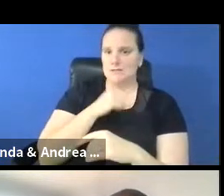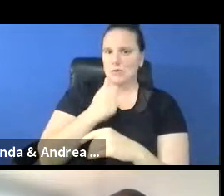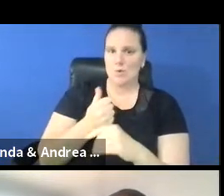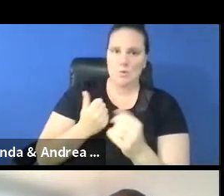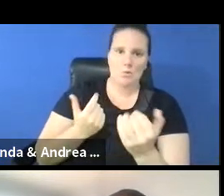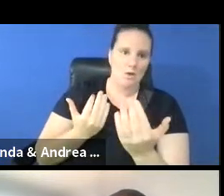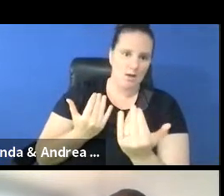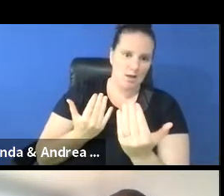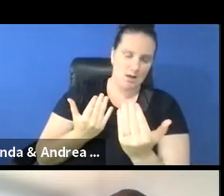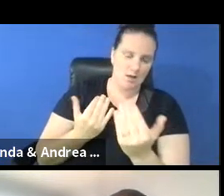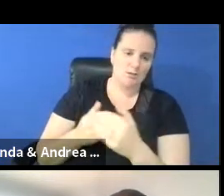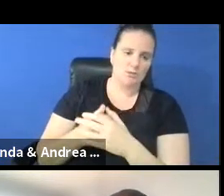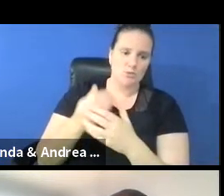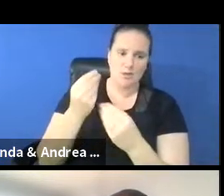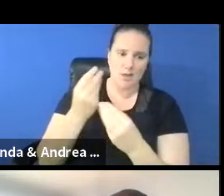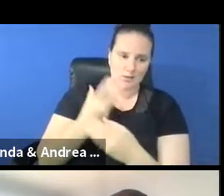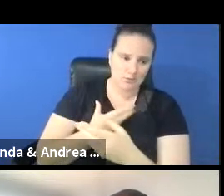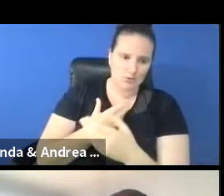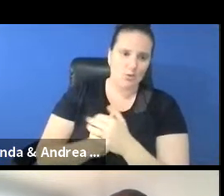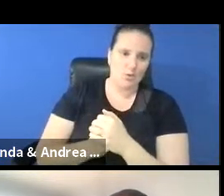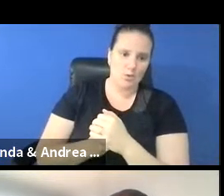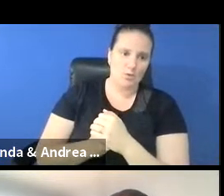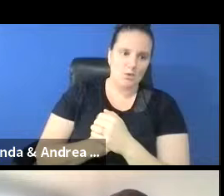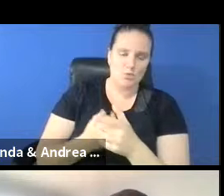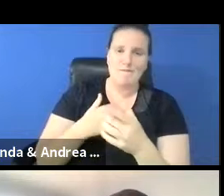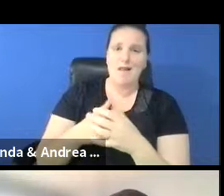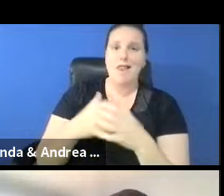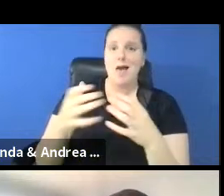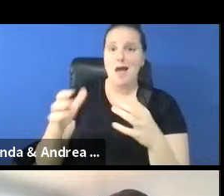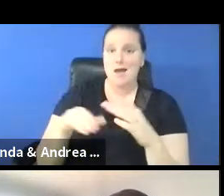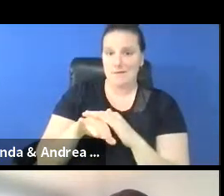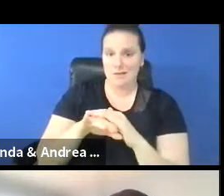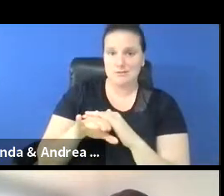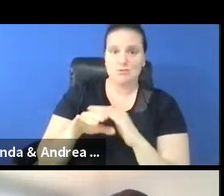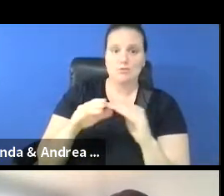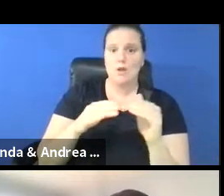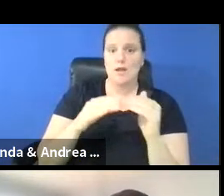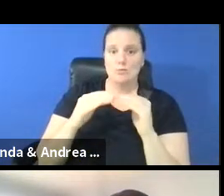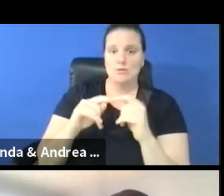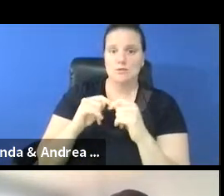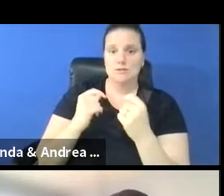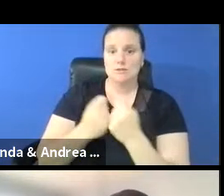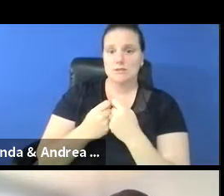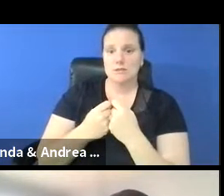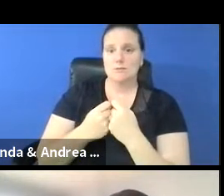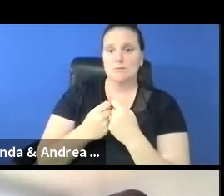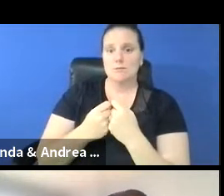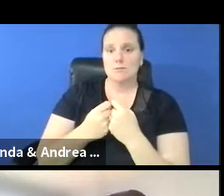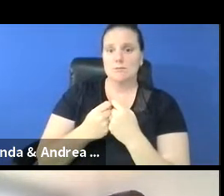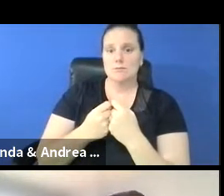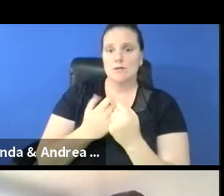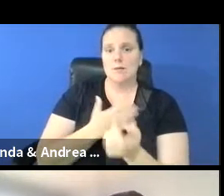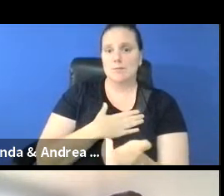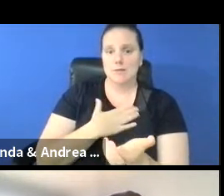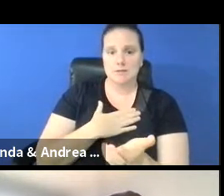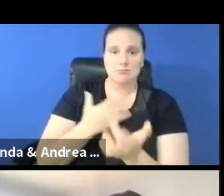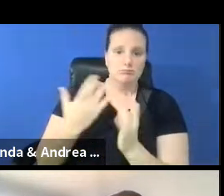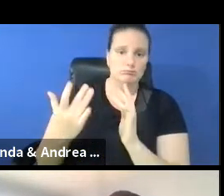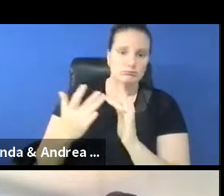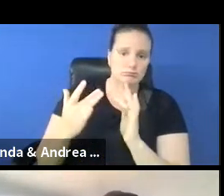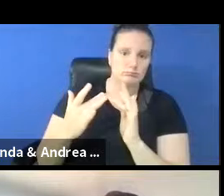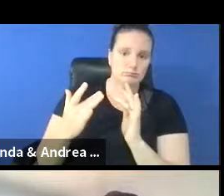hesitate to let us know. You have lots of access to the equity team, and certainly please feel free to